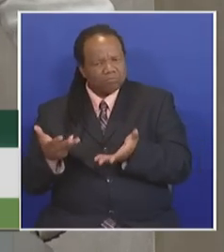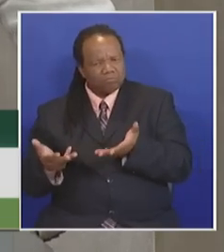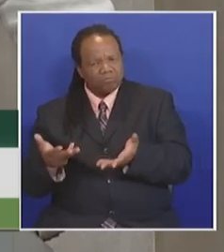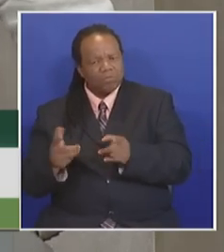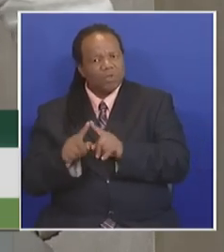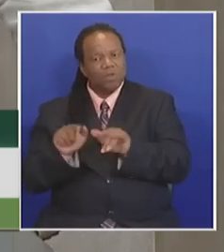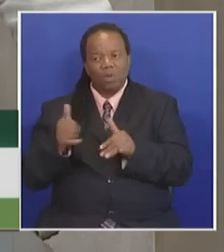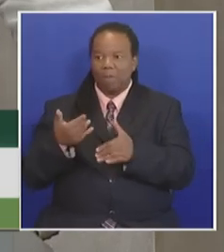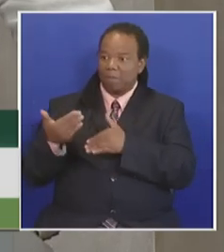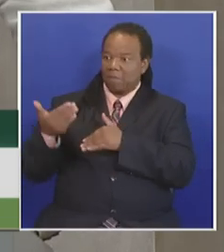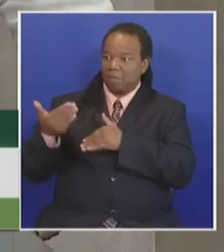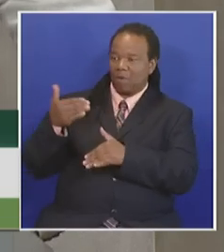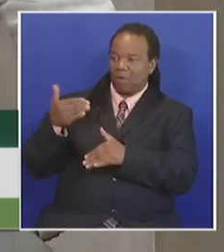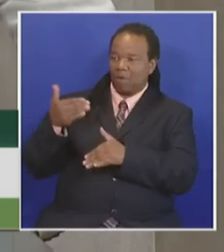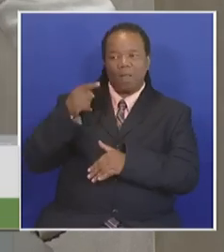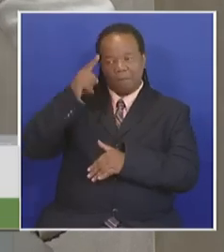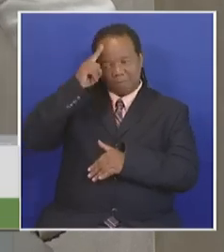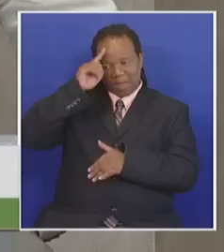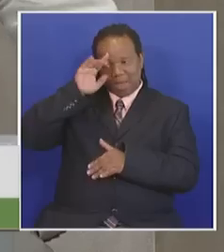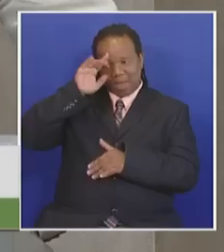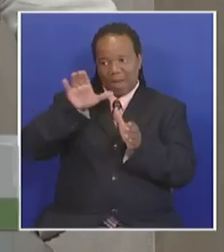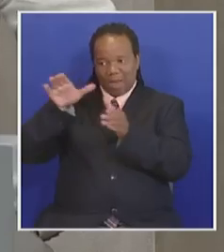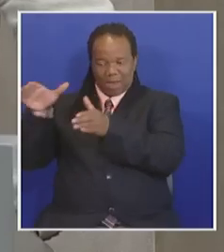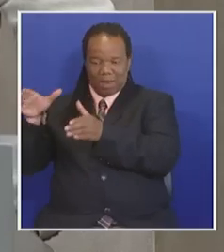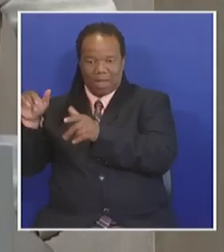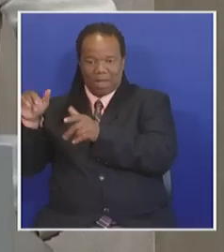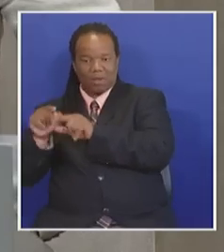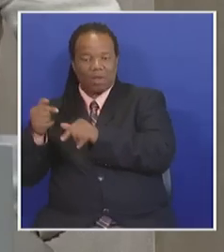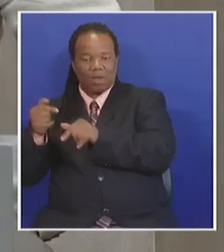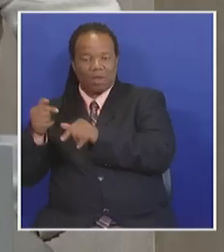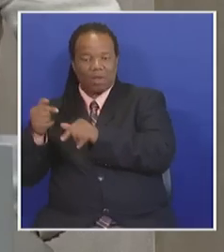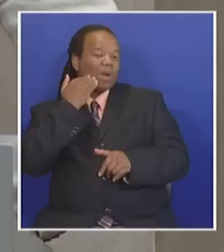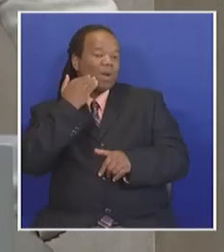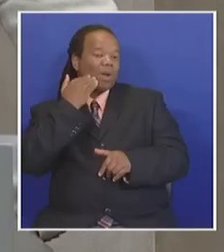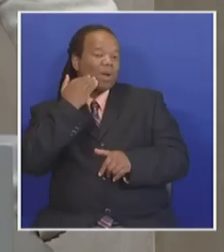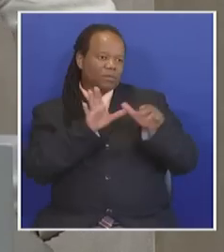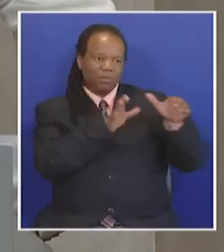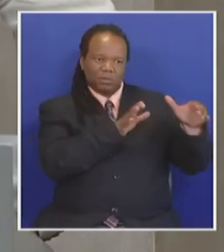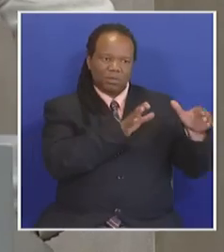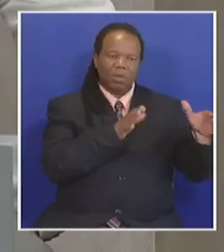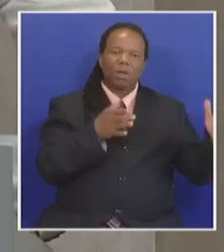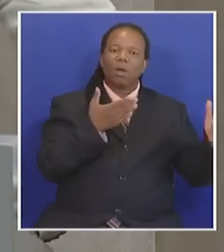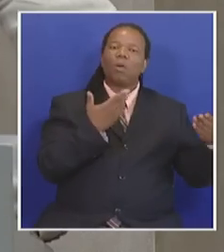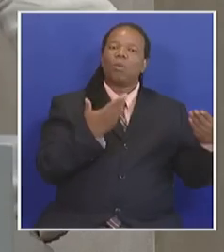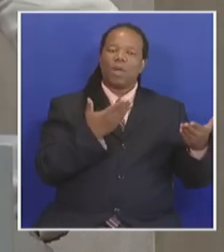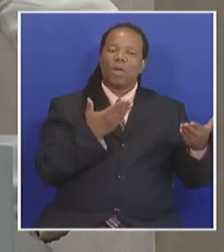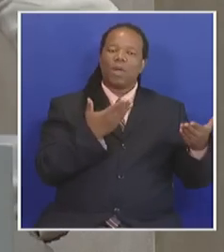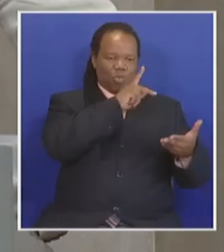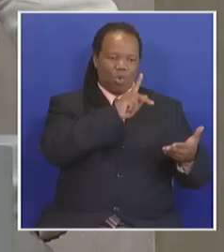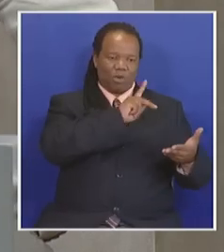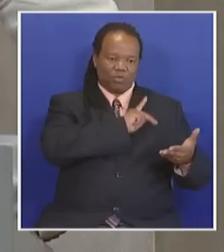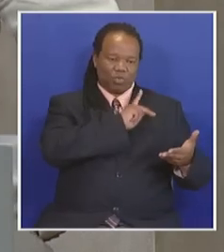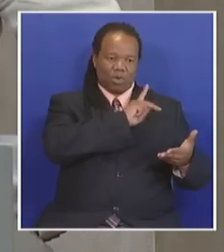black areas then could be co-governed with what was known as white areas in the former KwaZulu and former